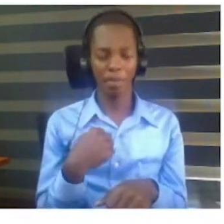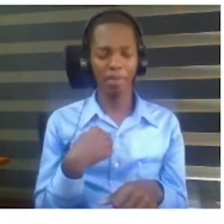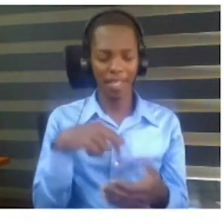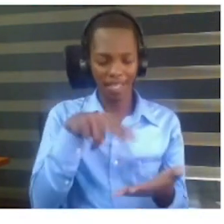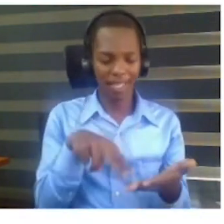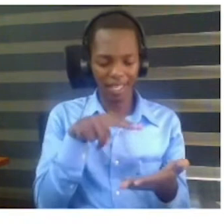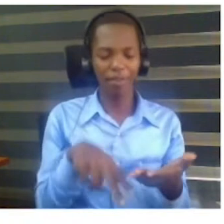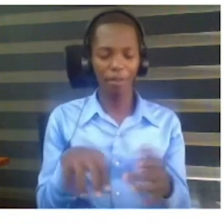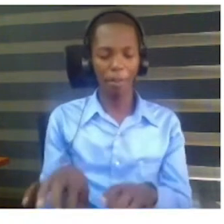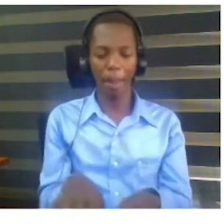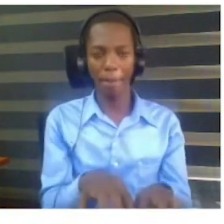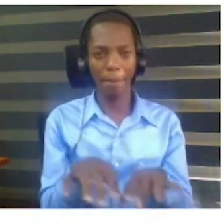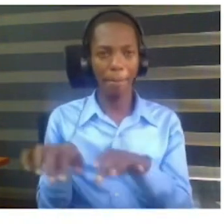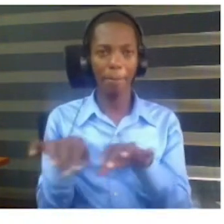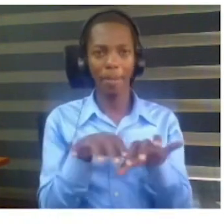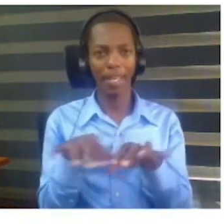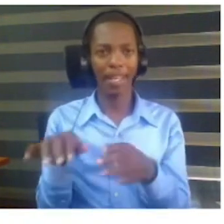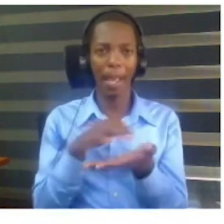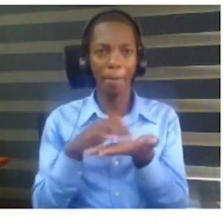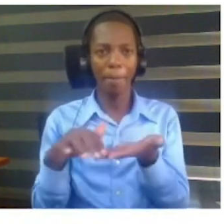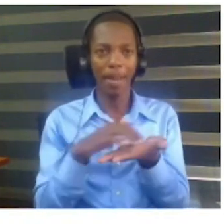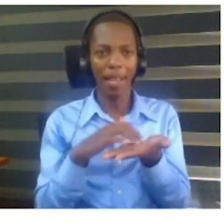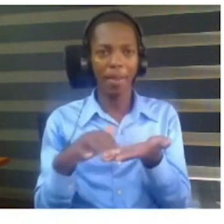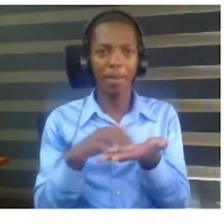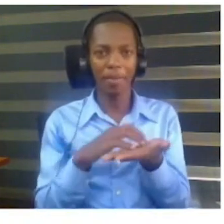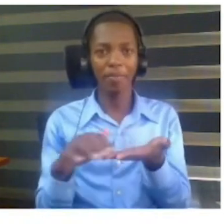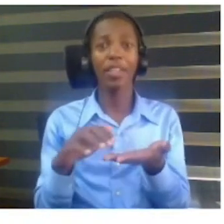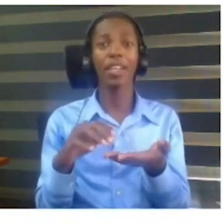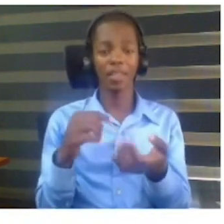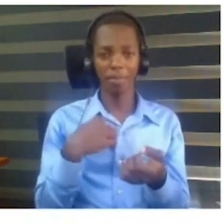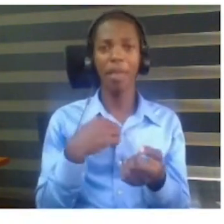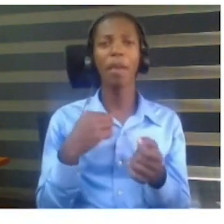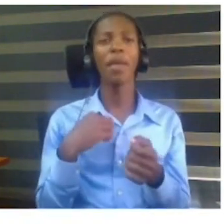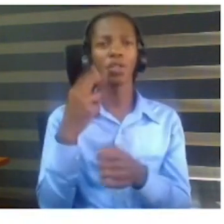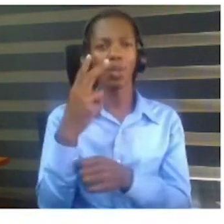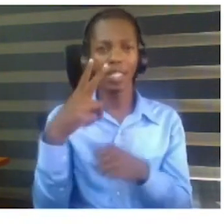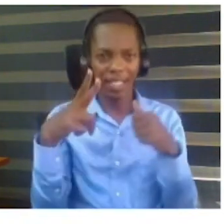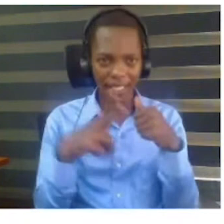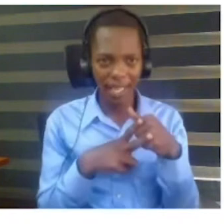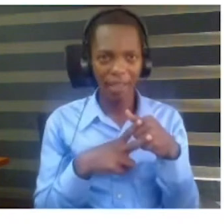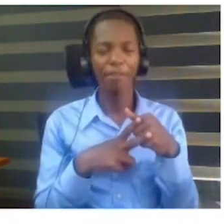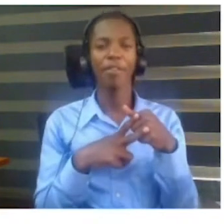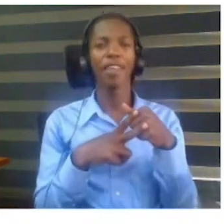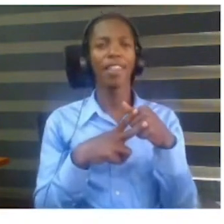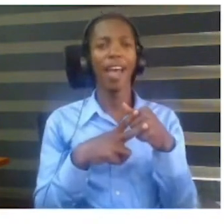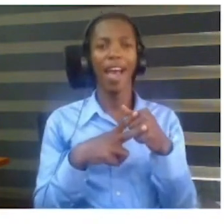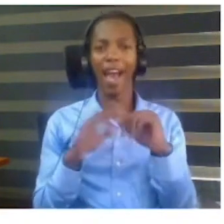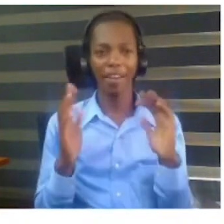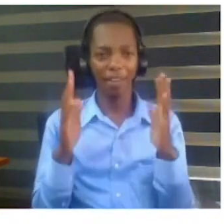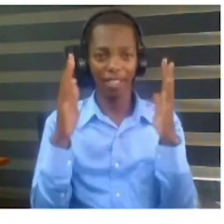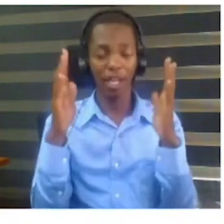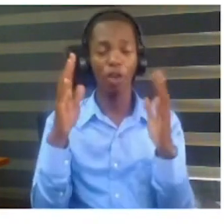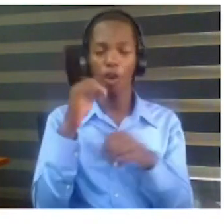President Obama at the 25th anniversary of the Americans with Disabilities Act. This year, we